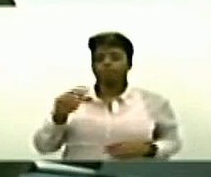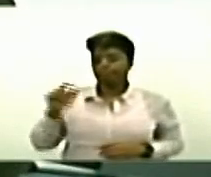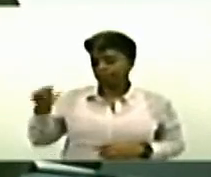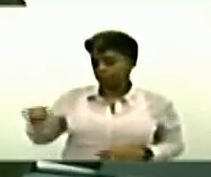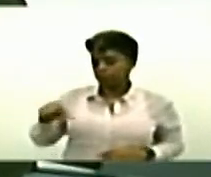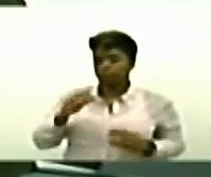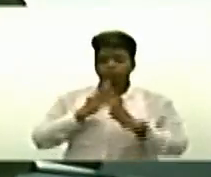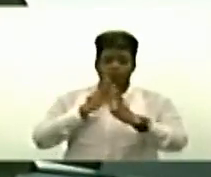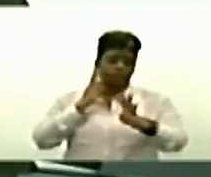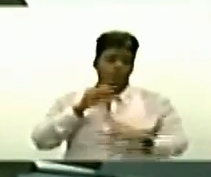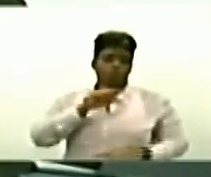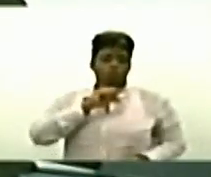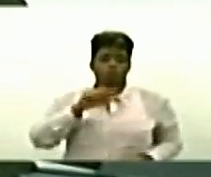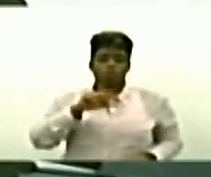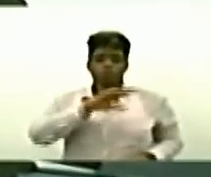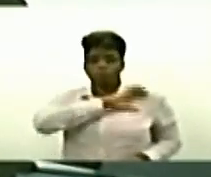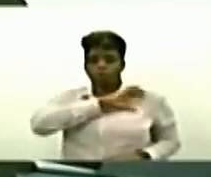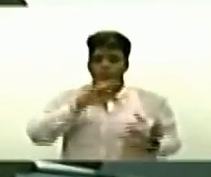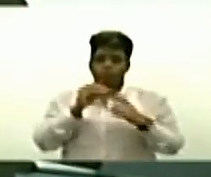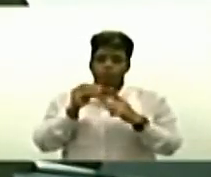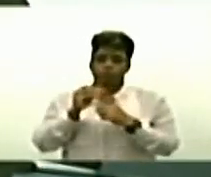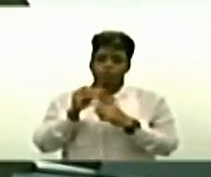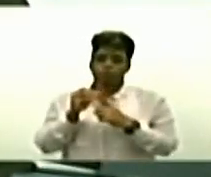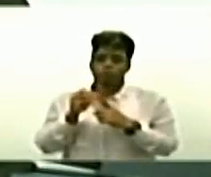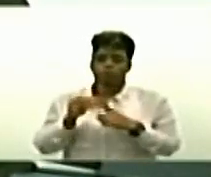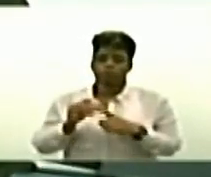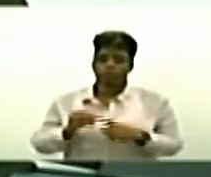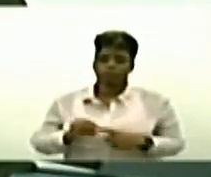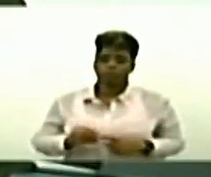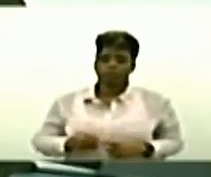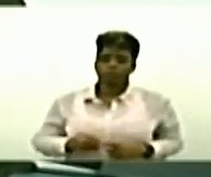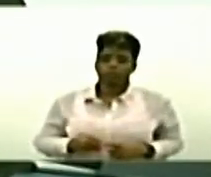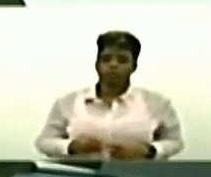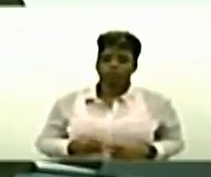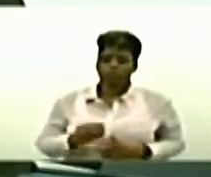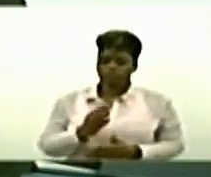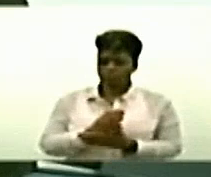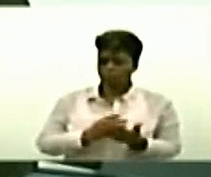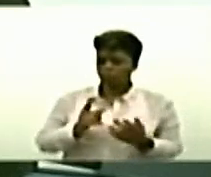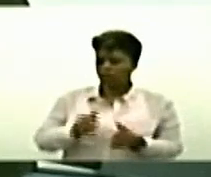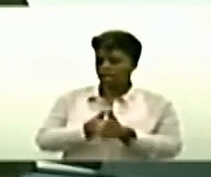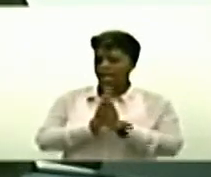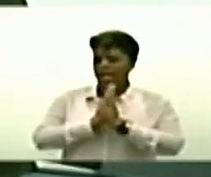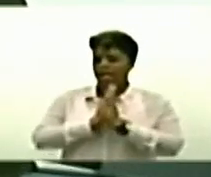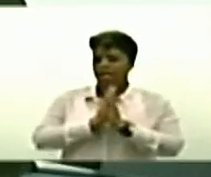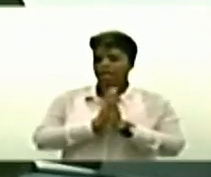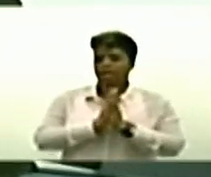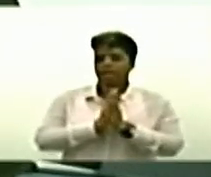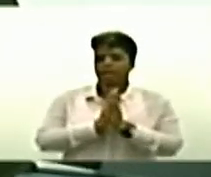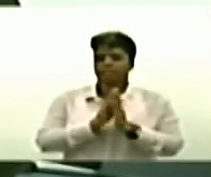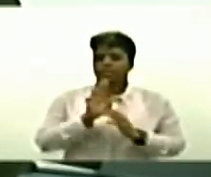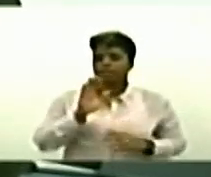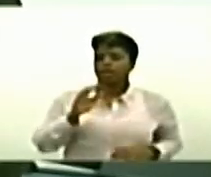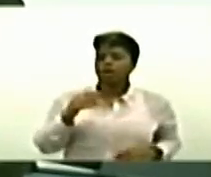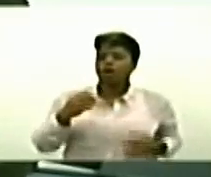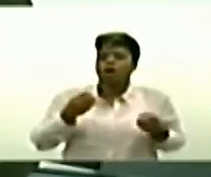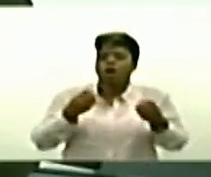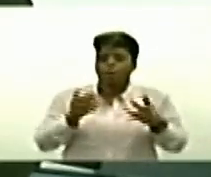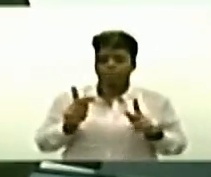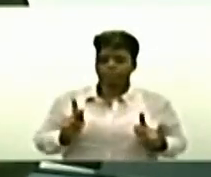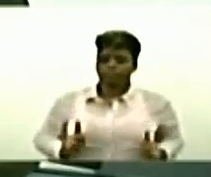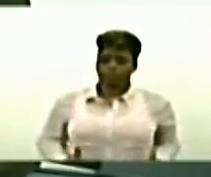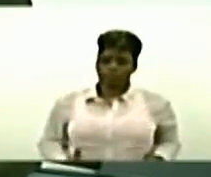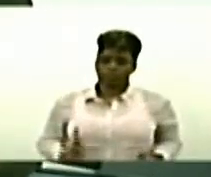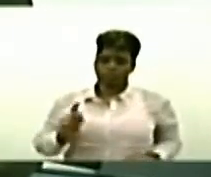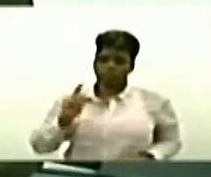general. Mr. President, in regards to someone that was asking, I think Senator Roberts was asking about the amount of persons who are